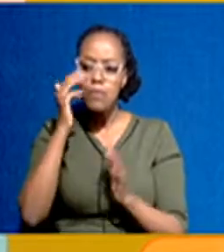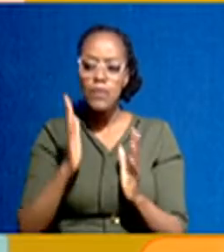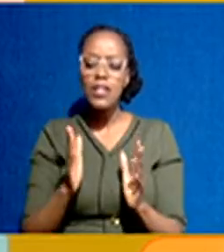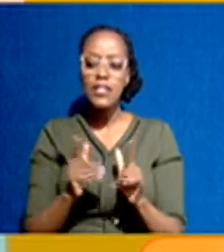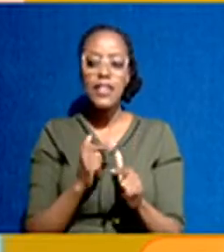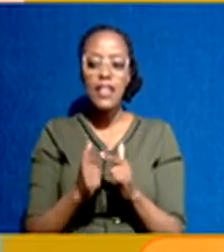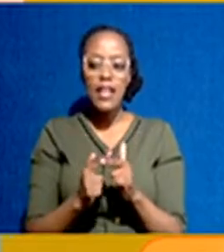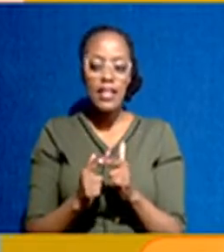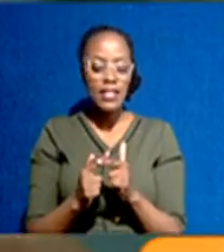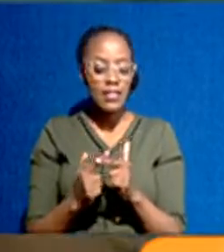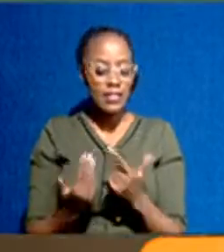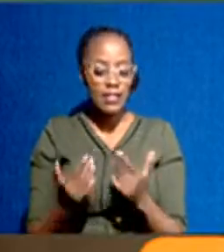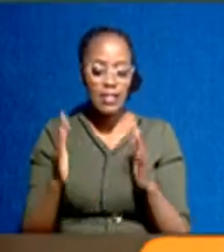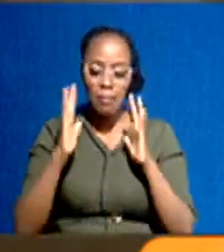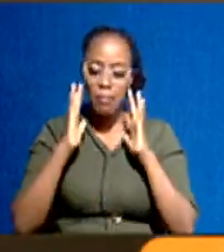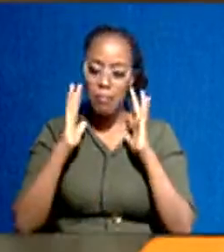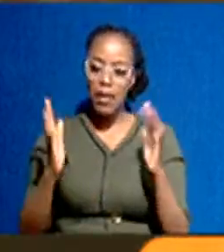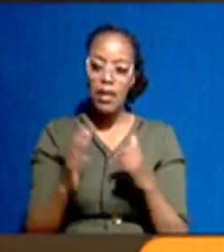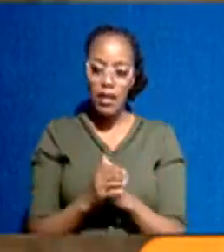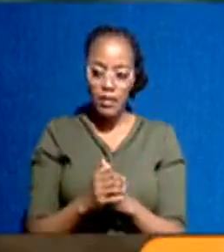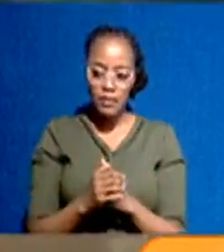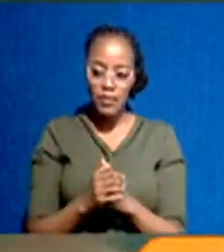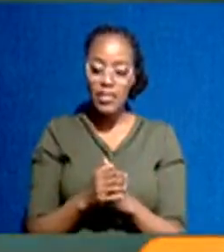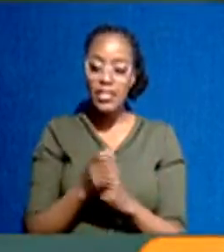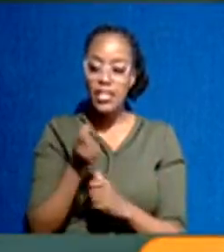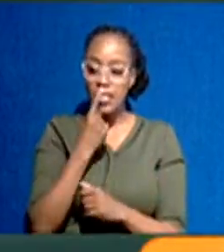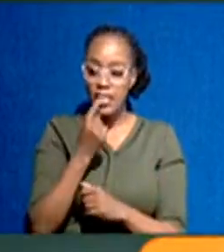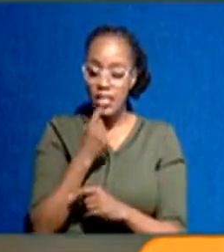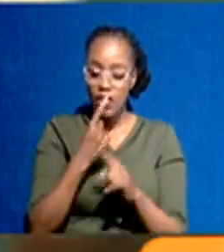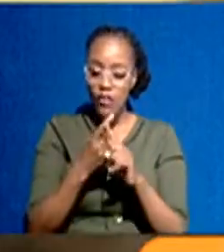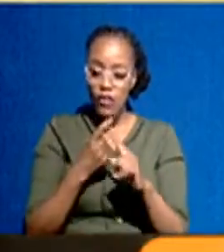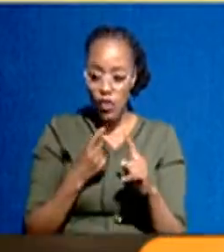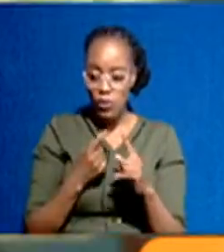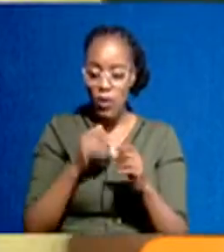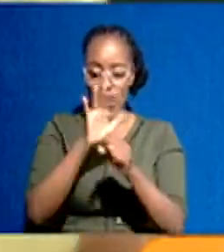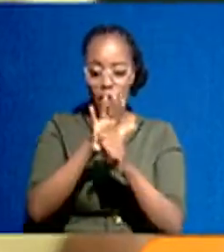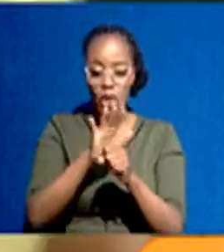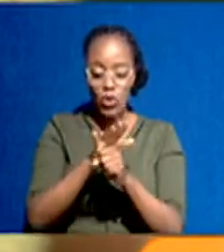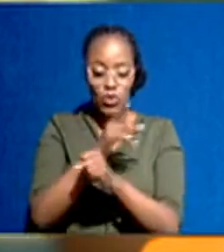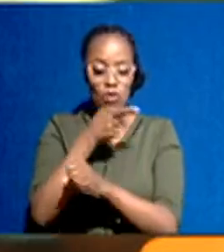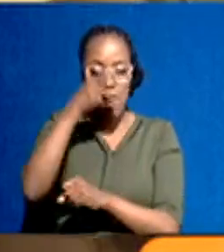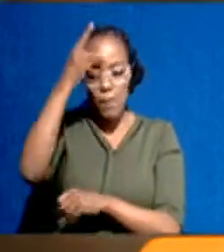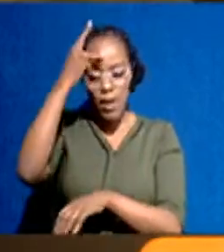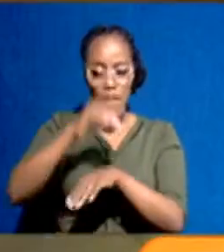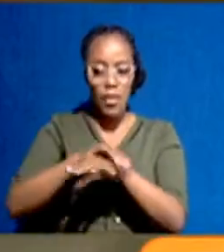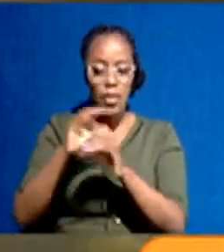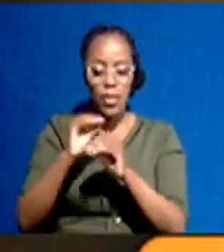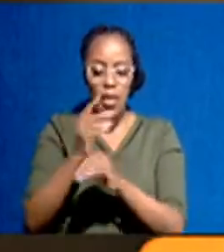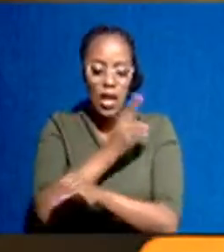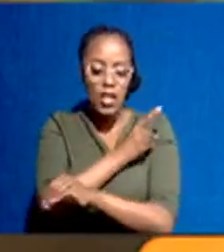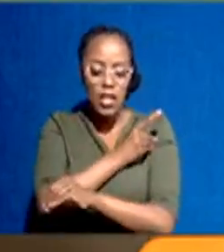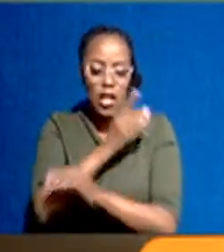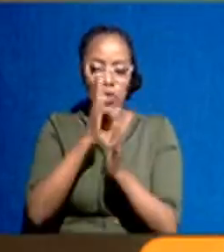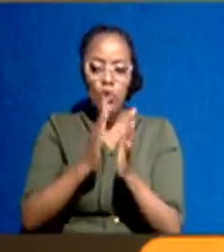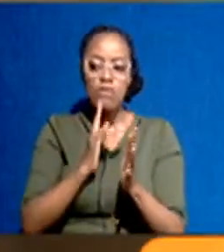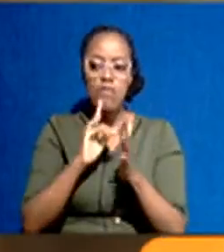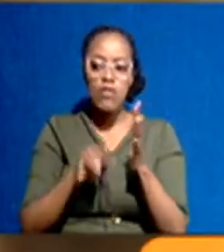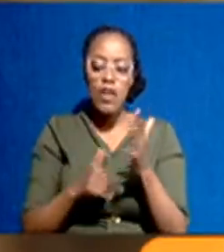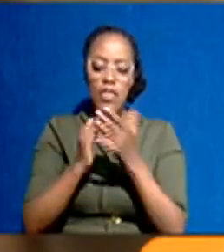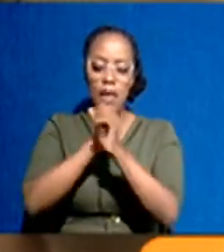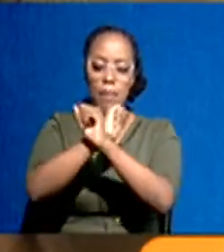is astronomical. With such treatments out of reach for most parents, Dr. Morioki insists prevention